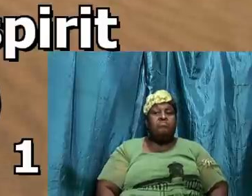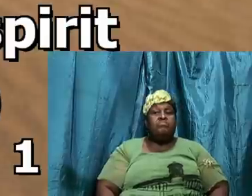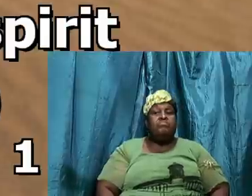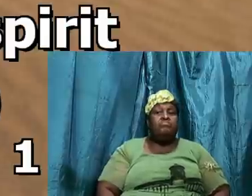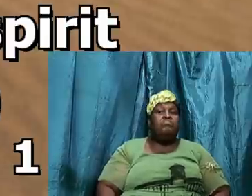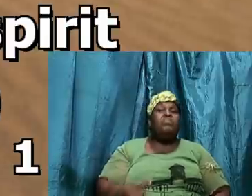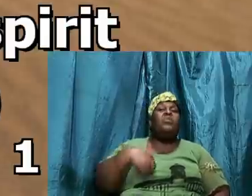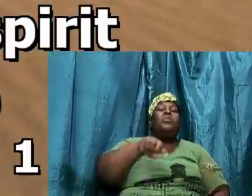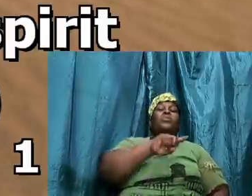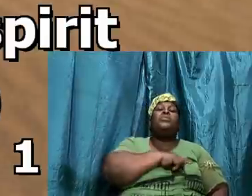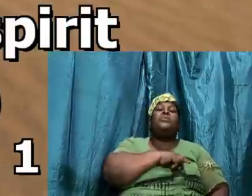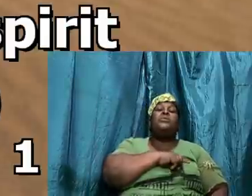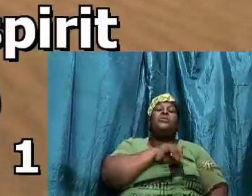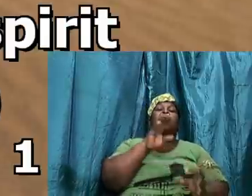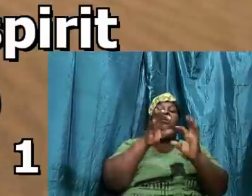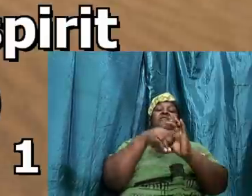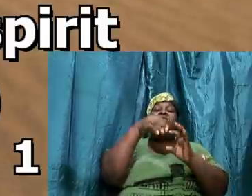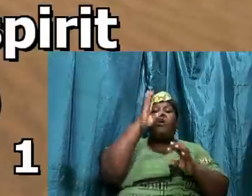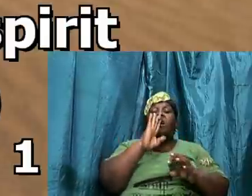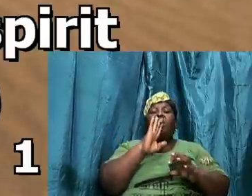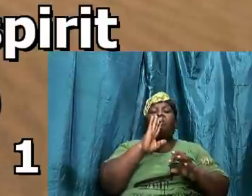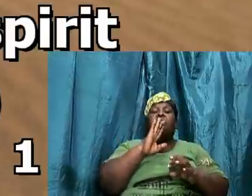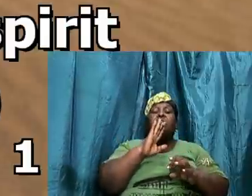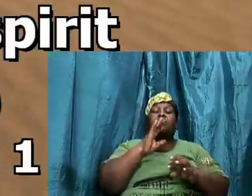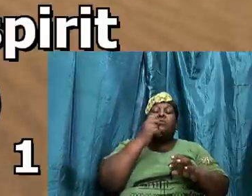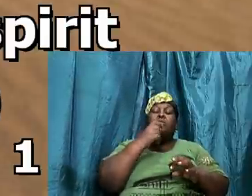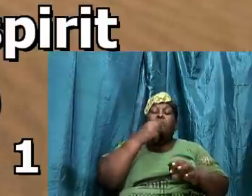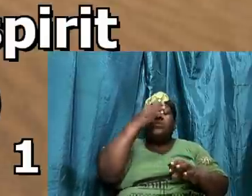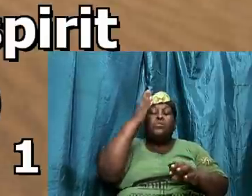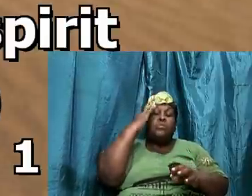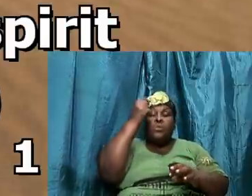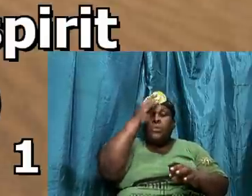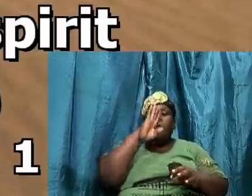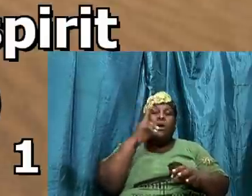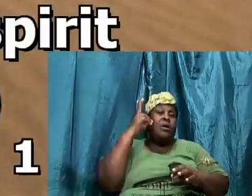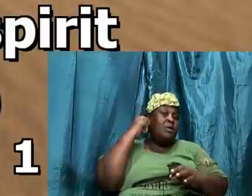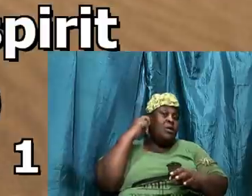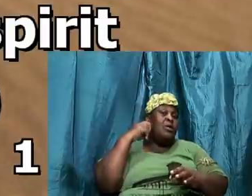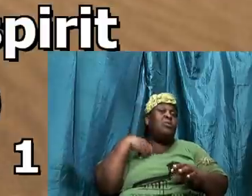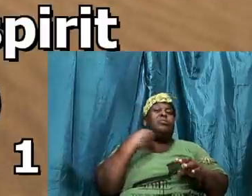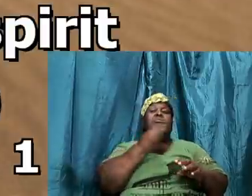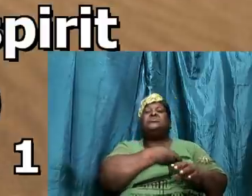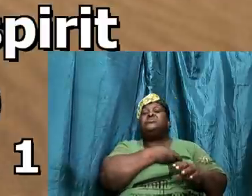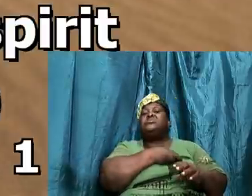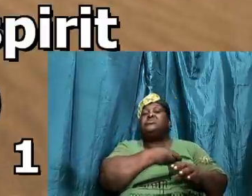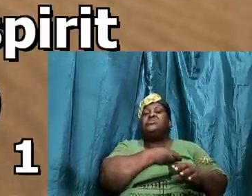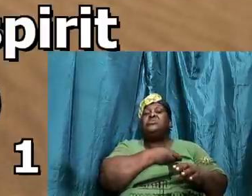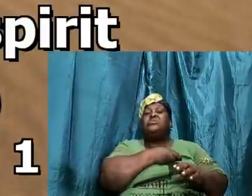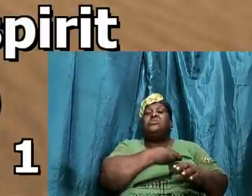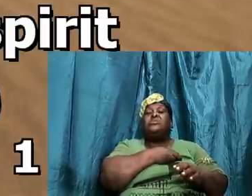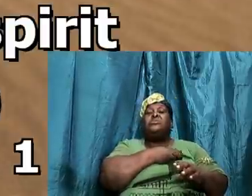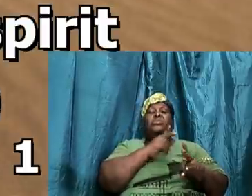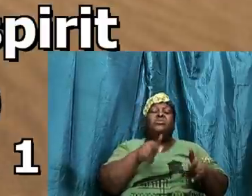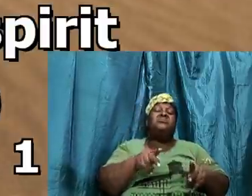We are of God. He that knoweth God heareth us. He that is not of God